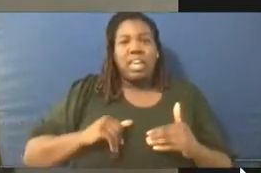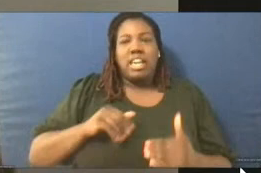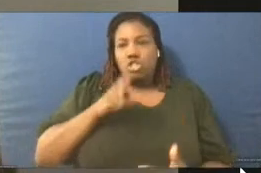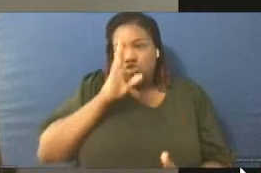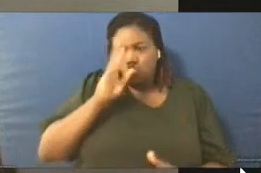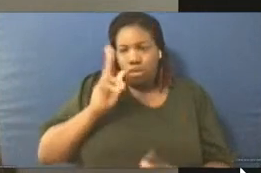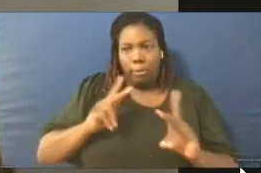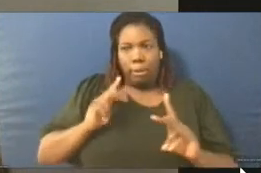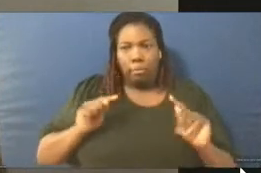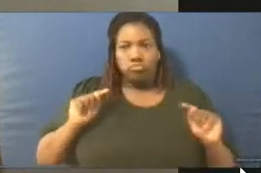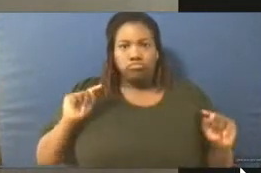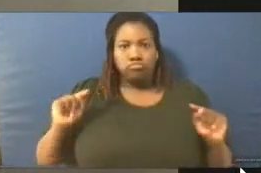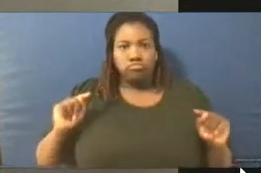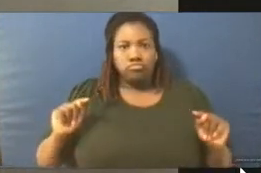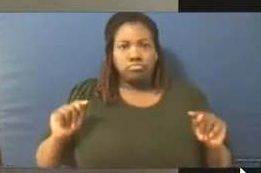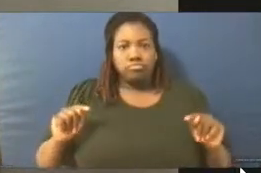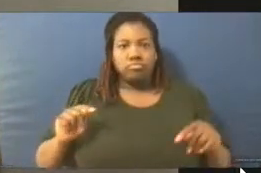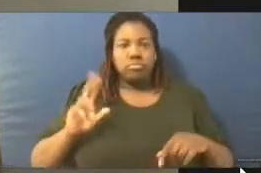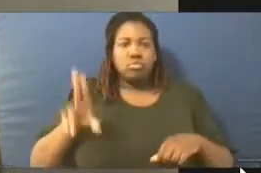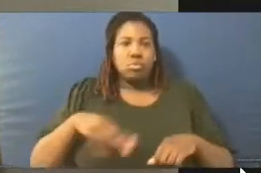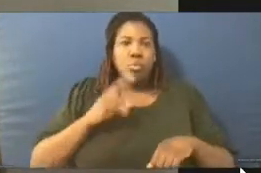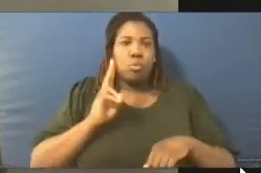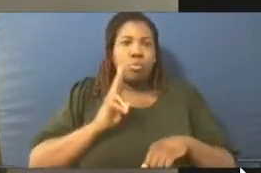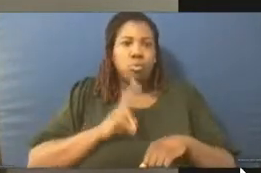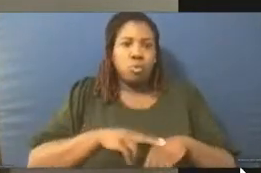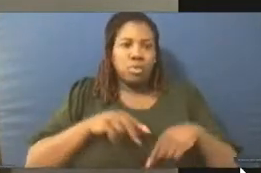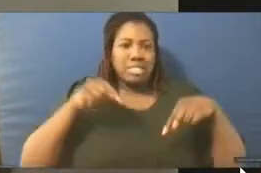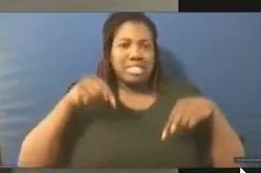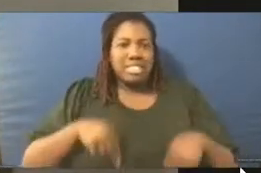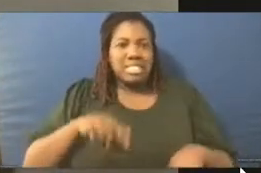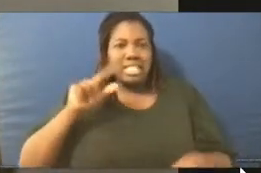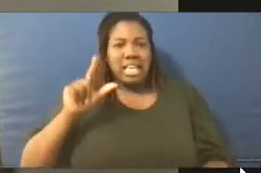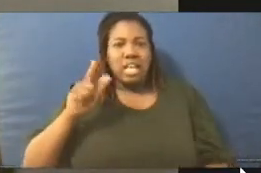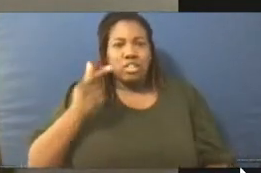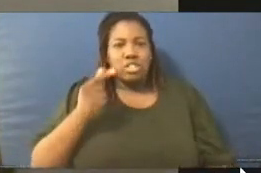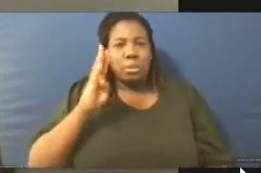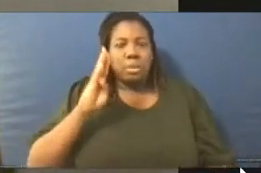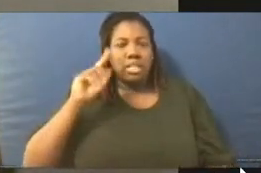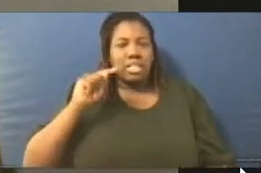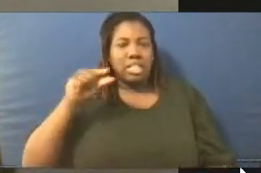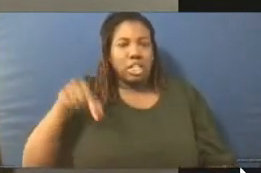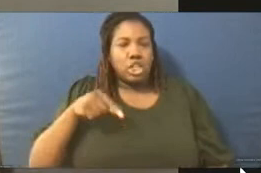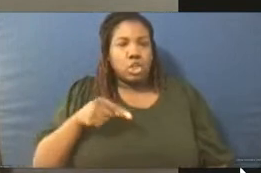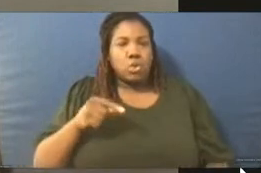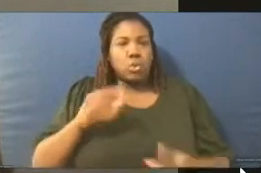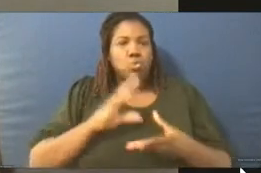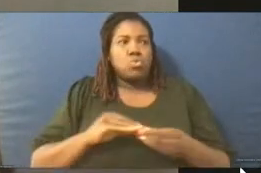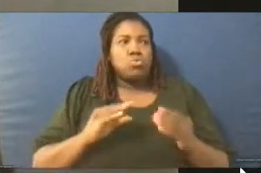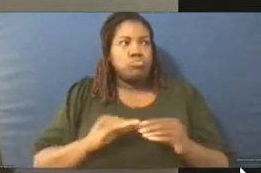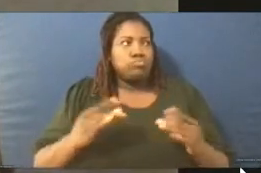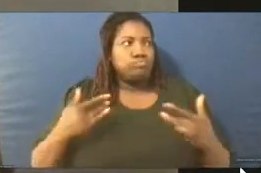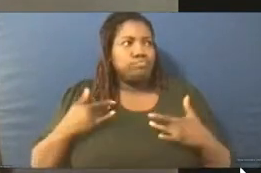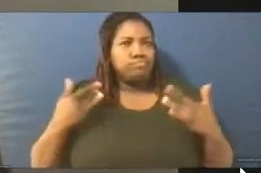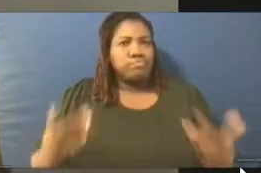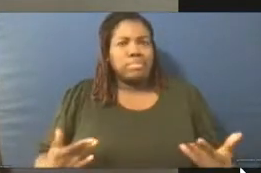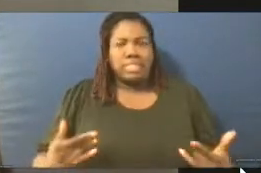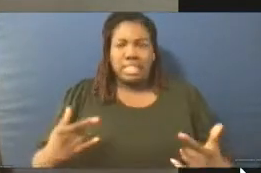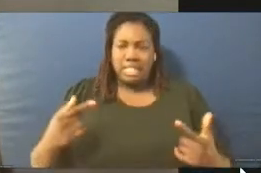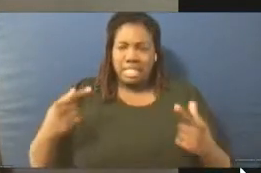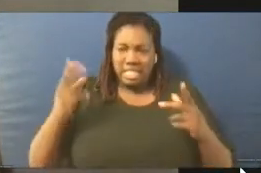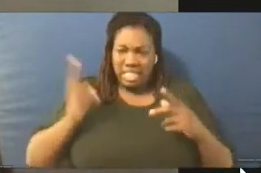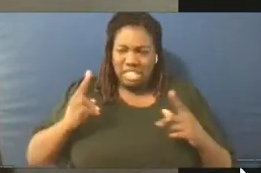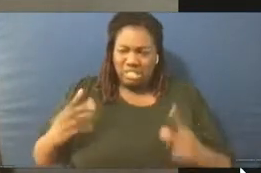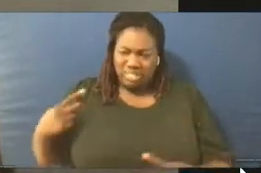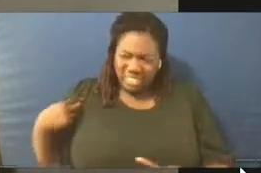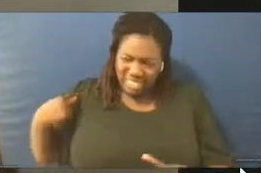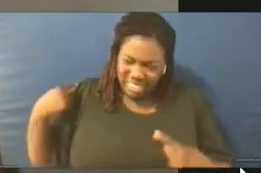people. And of course, this is the LGBTQ story, that even after our long history of trauma and